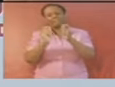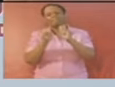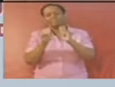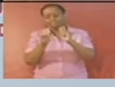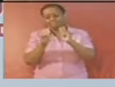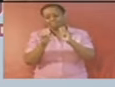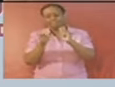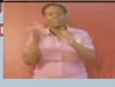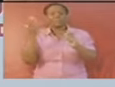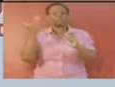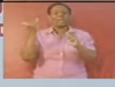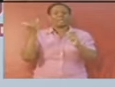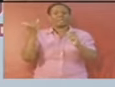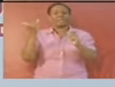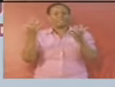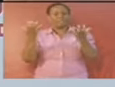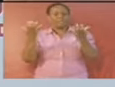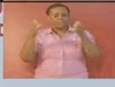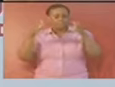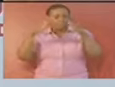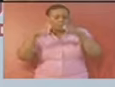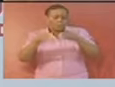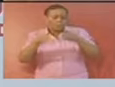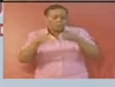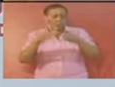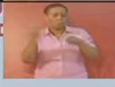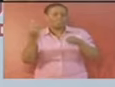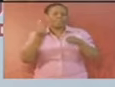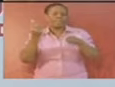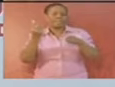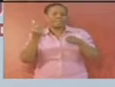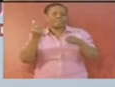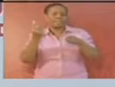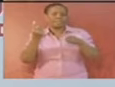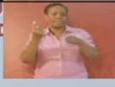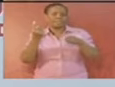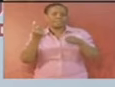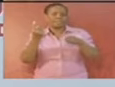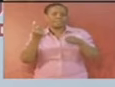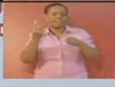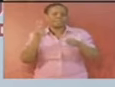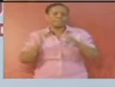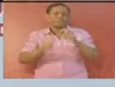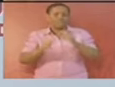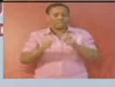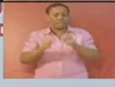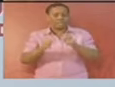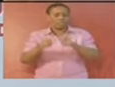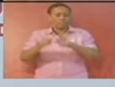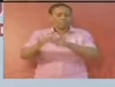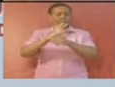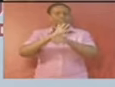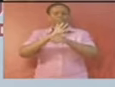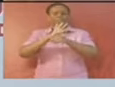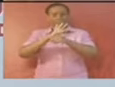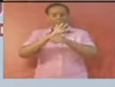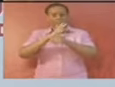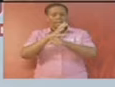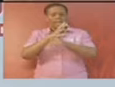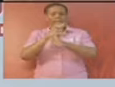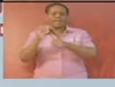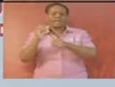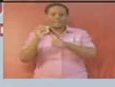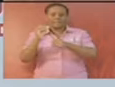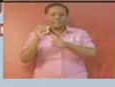this morning, speaking solely and only about COVID and the month of December